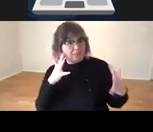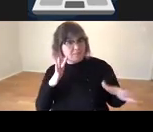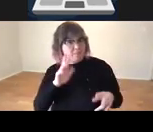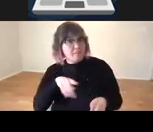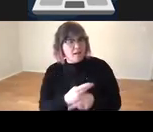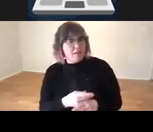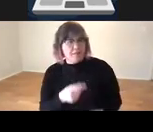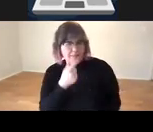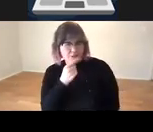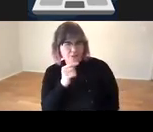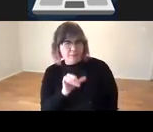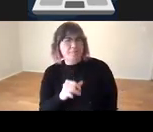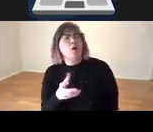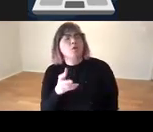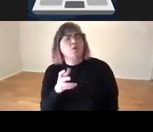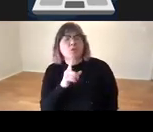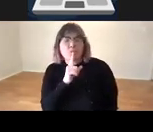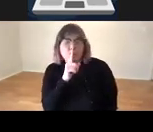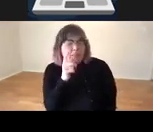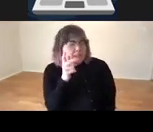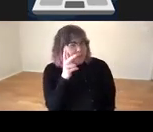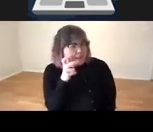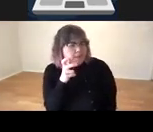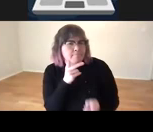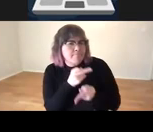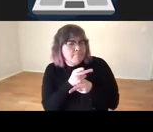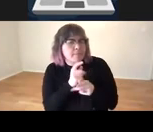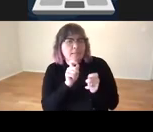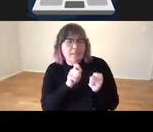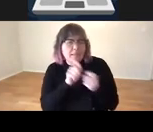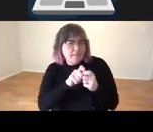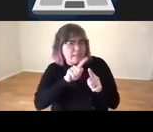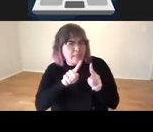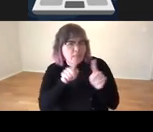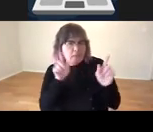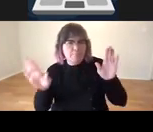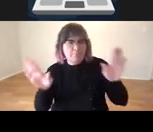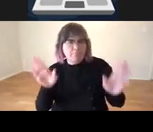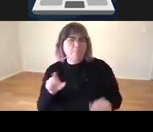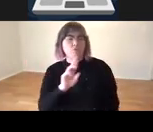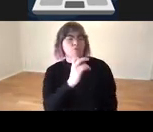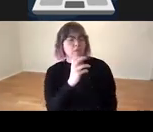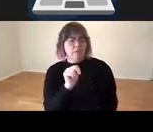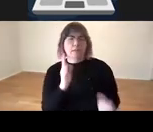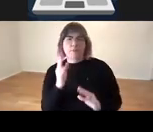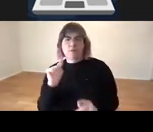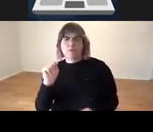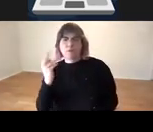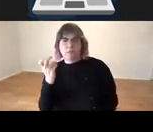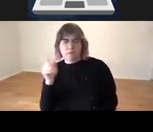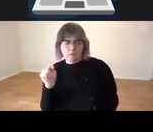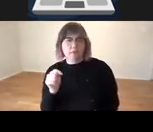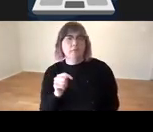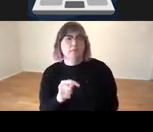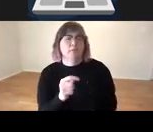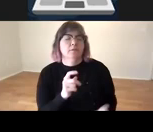vocalizations, which are really interesting. And I want you to really listen to specific differences that you hear in the residents versus the transients. So here's a